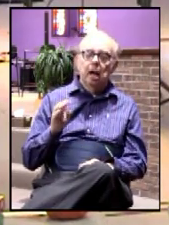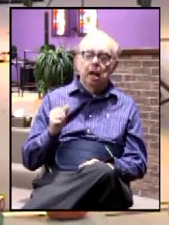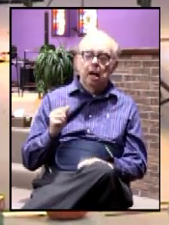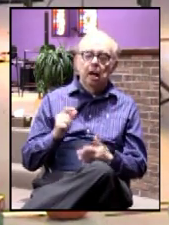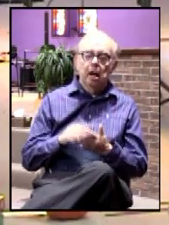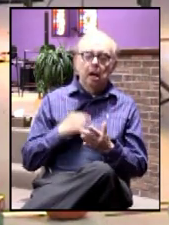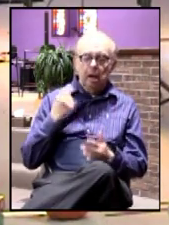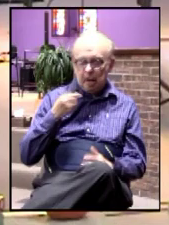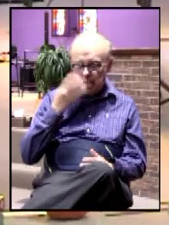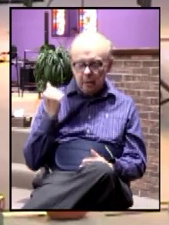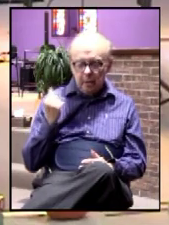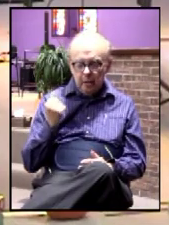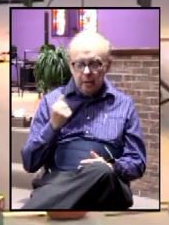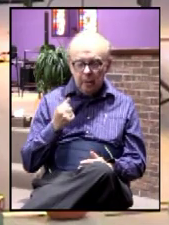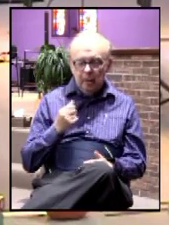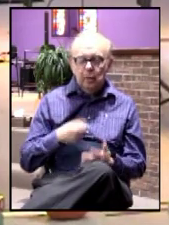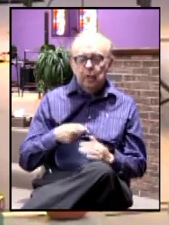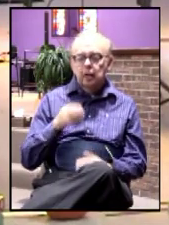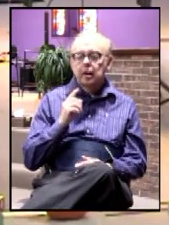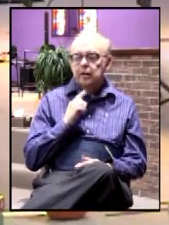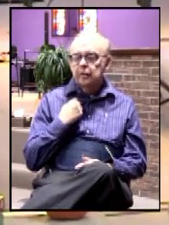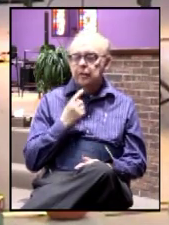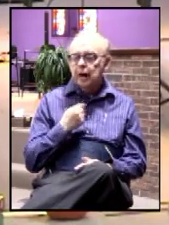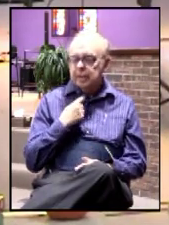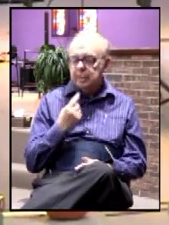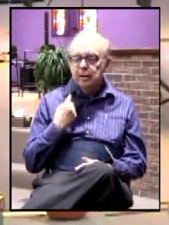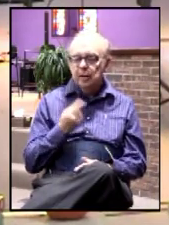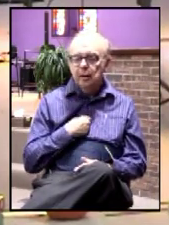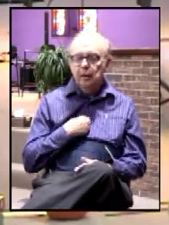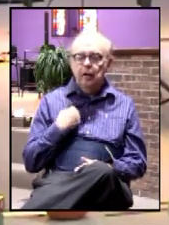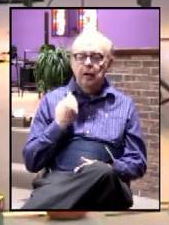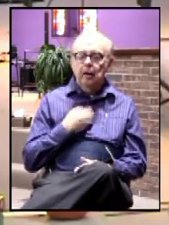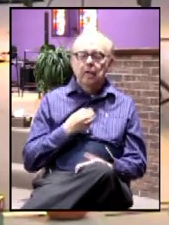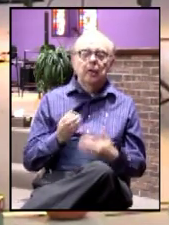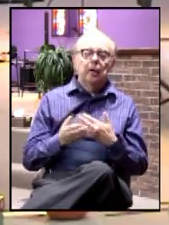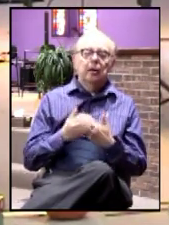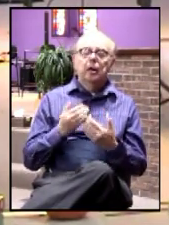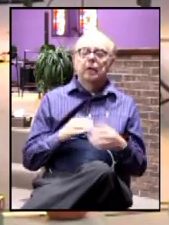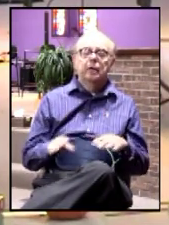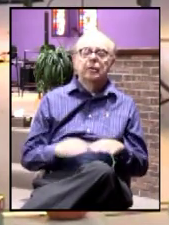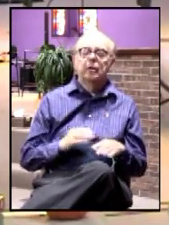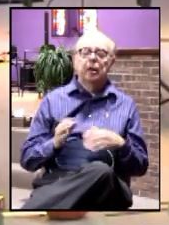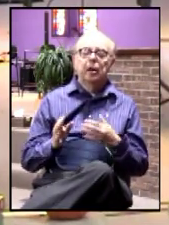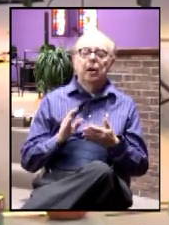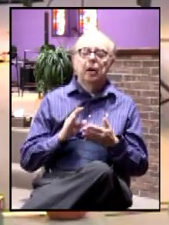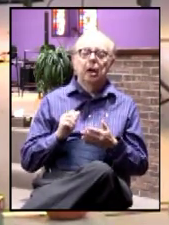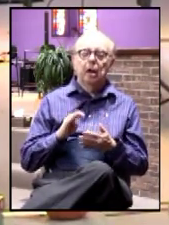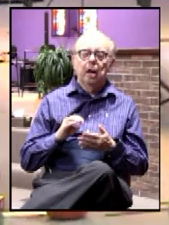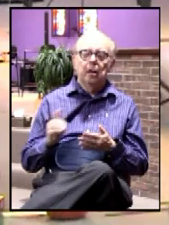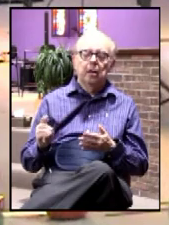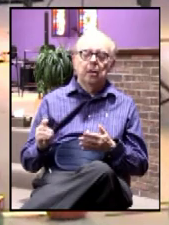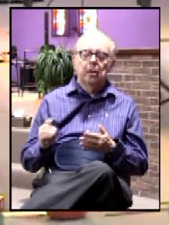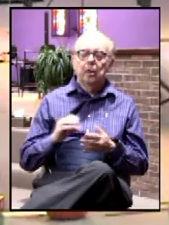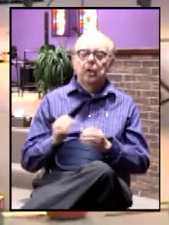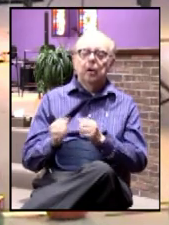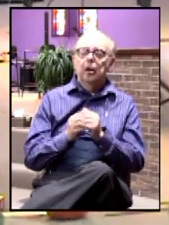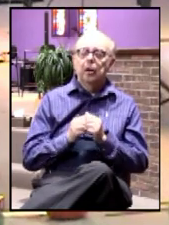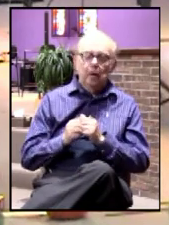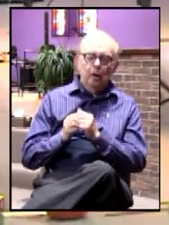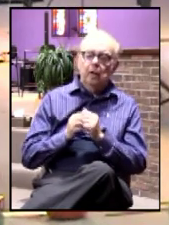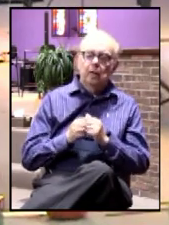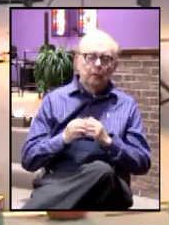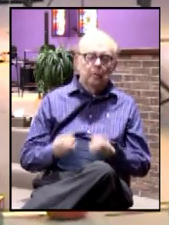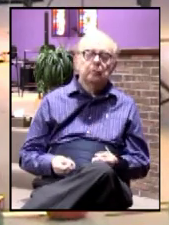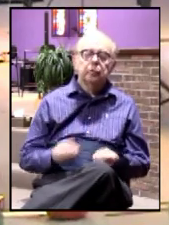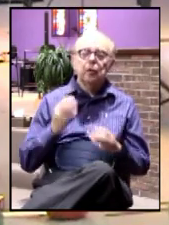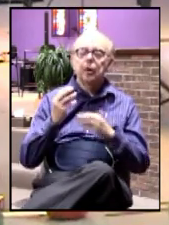Sometimes we forget that what God is trying to tell us, ladies and gentlemen, is our simple acts of kindness put together will